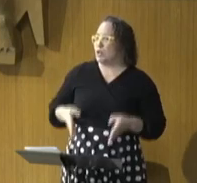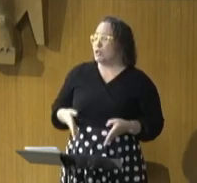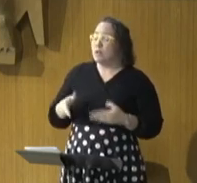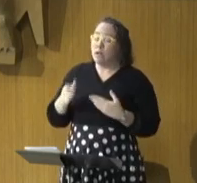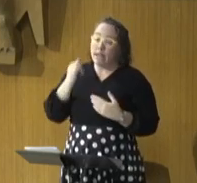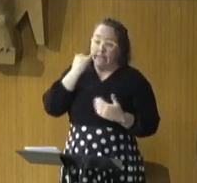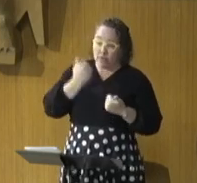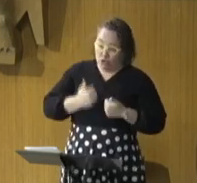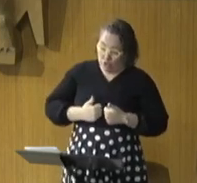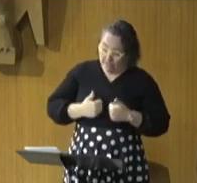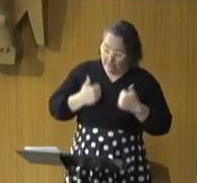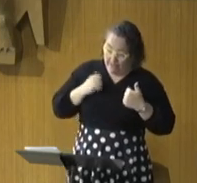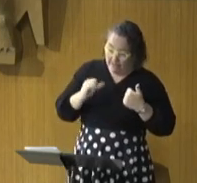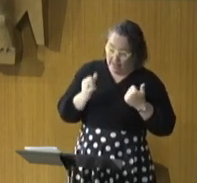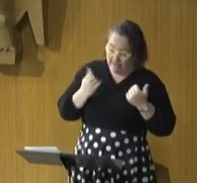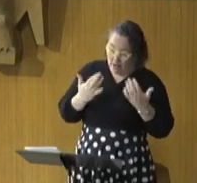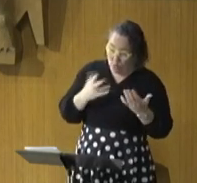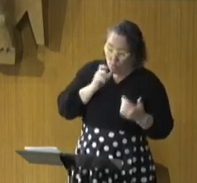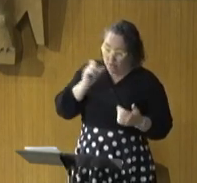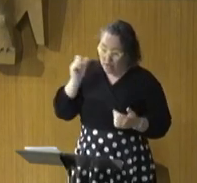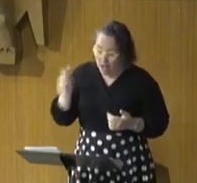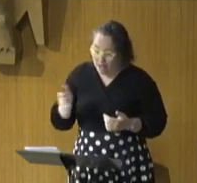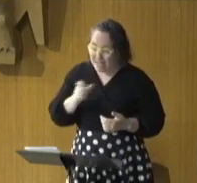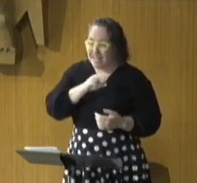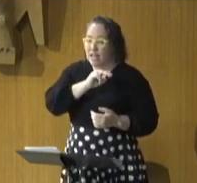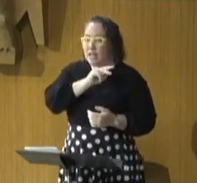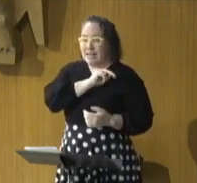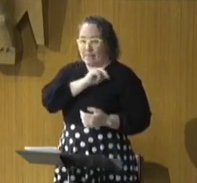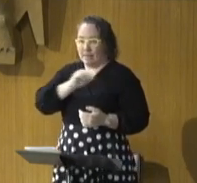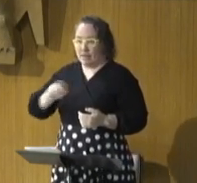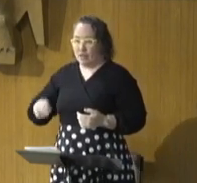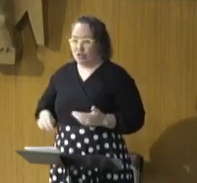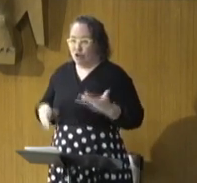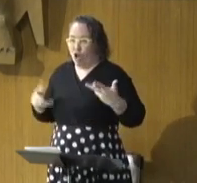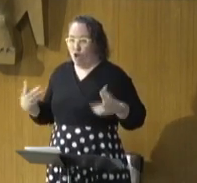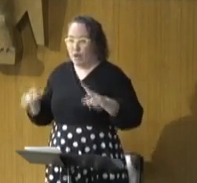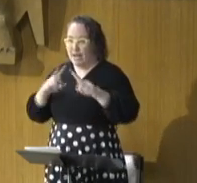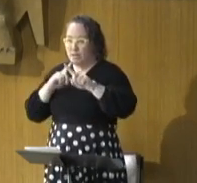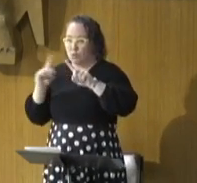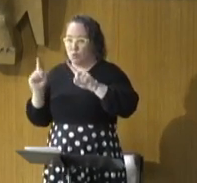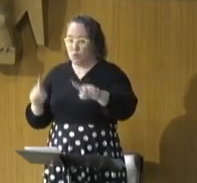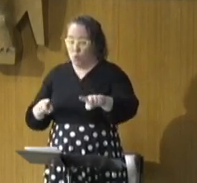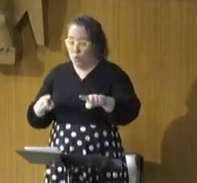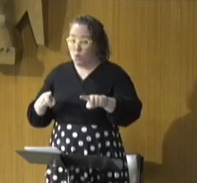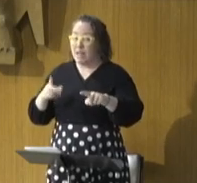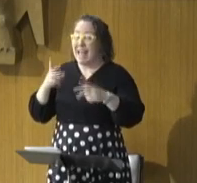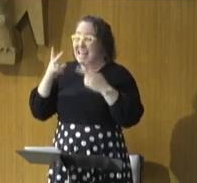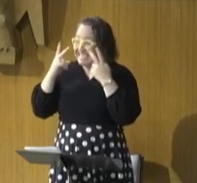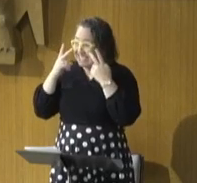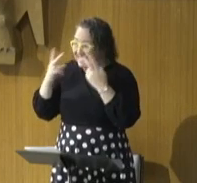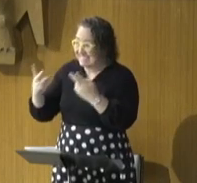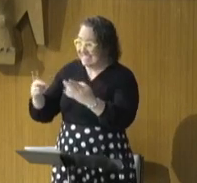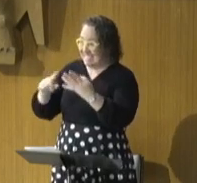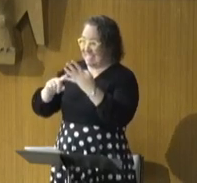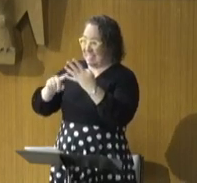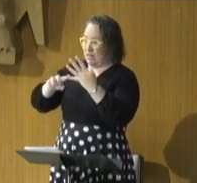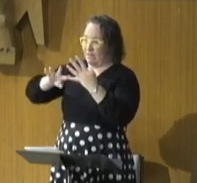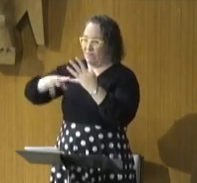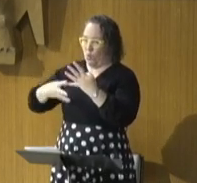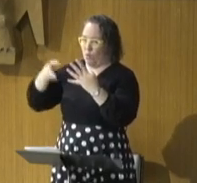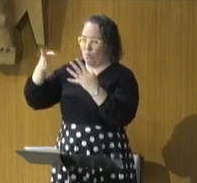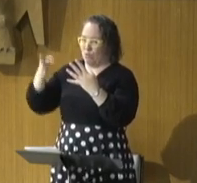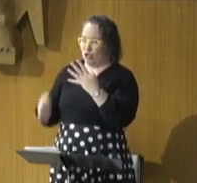survive this fire, the king himself has testified that he saw them joined by a divine presence